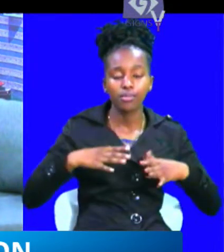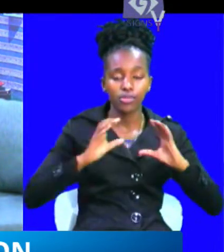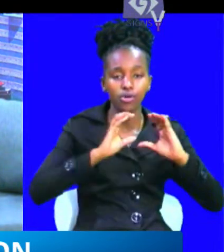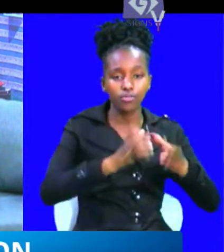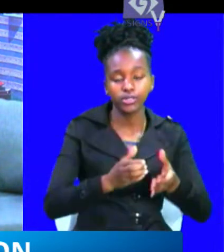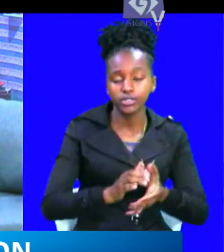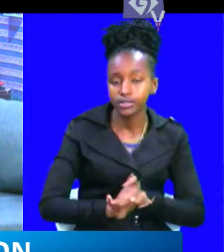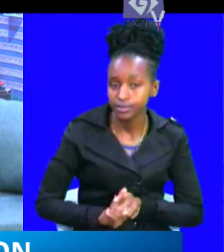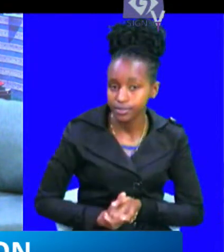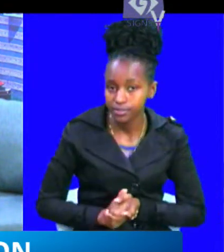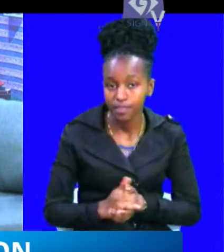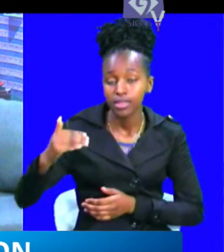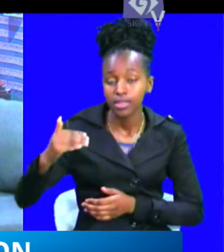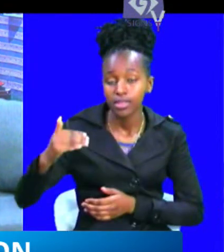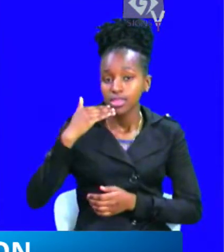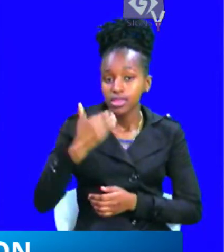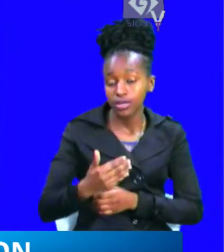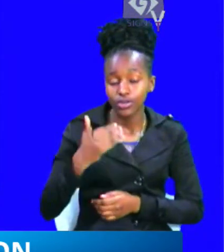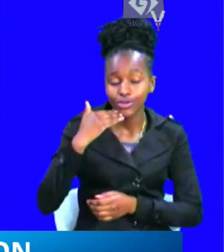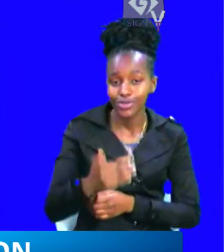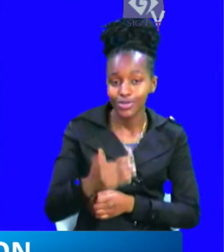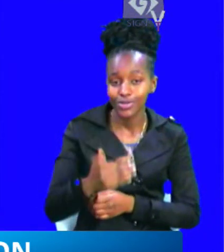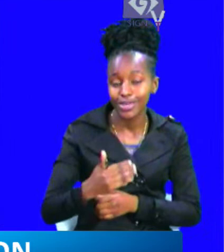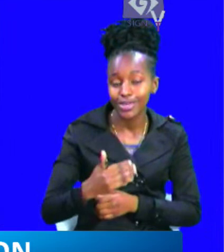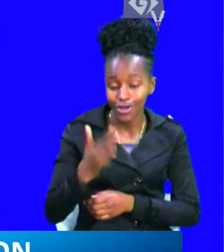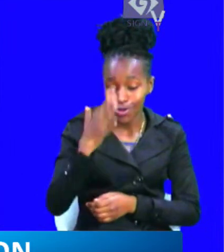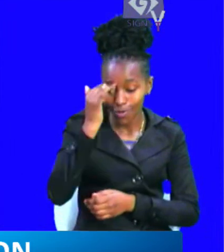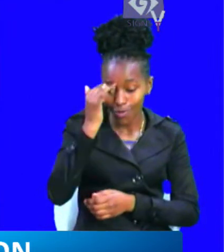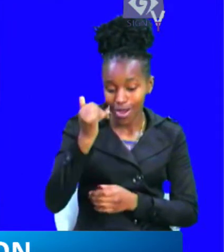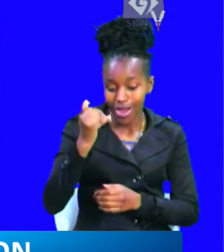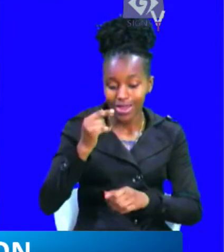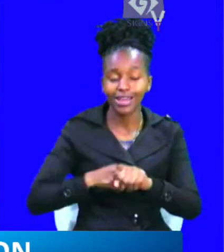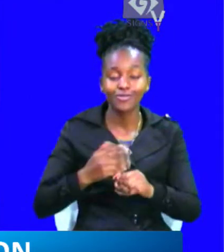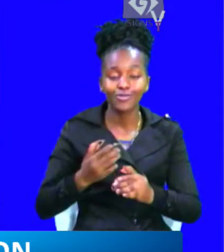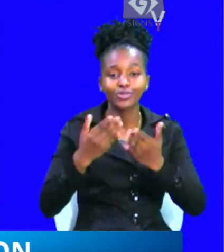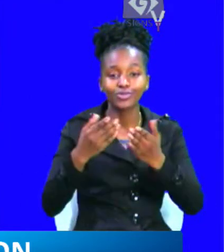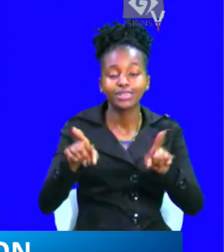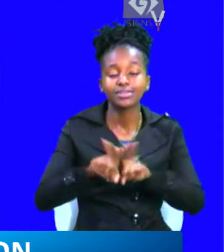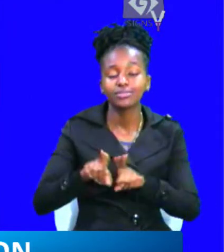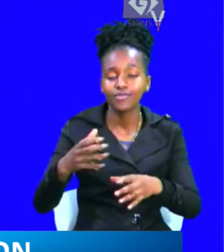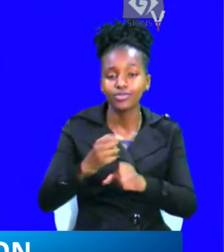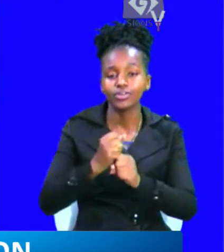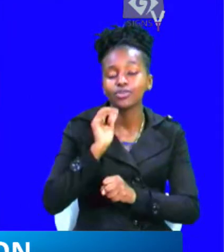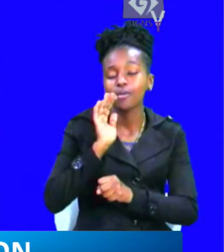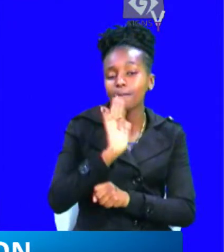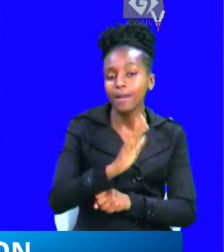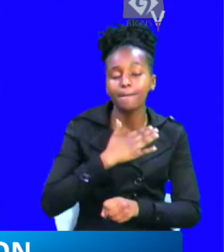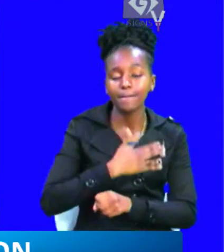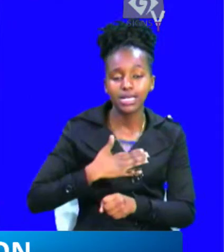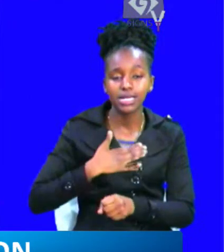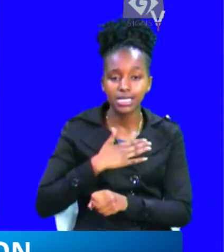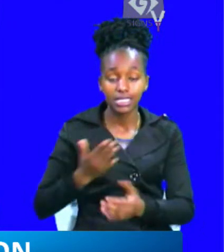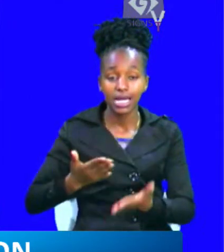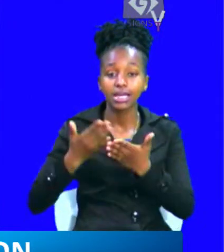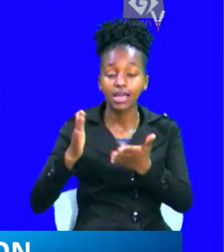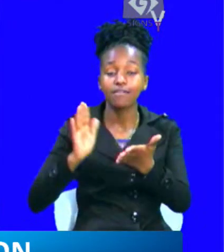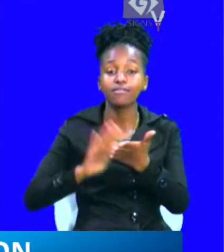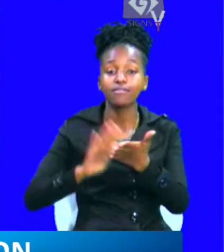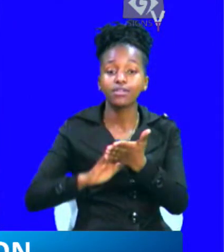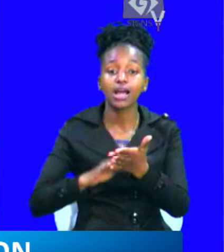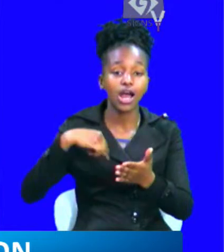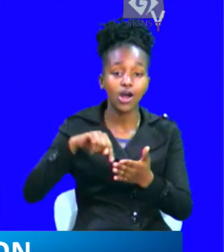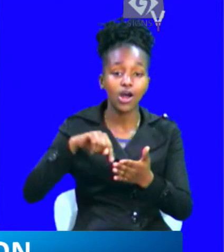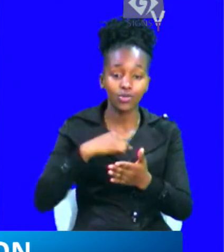Yes. Thank you very much for making the time and through the Alan Chesang Foundation. If you can send our regards to Alan Chesang